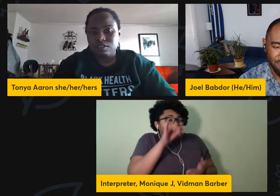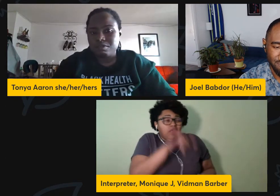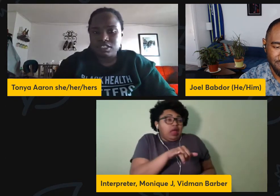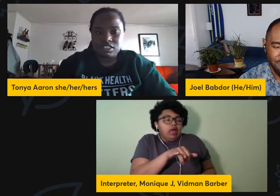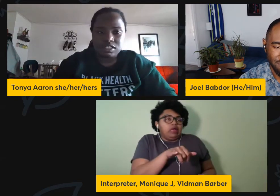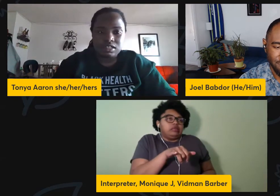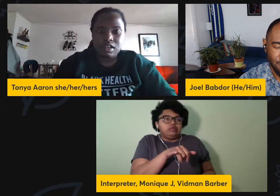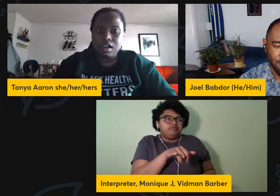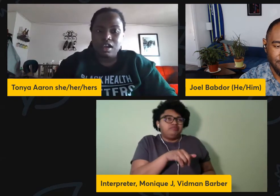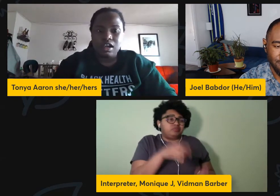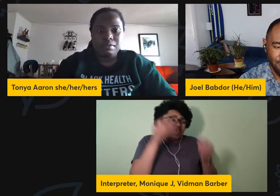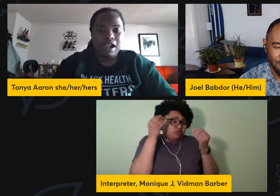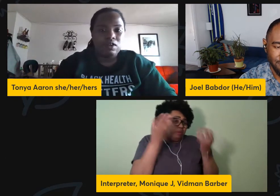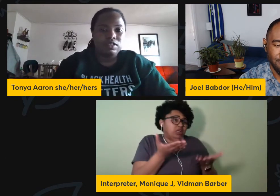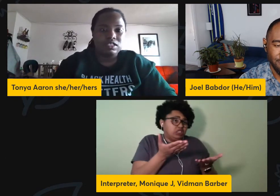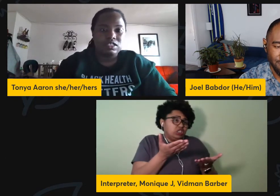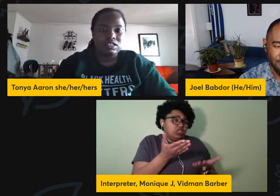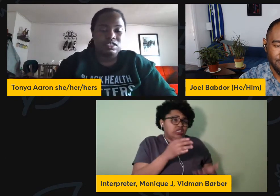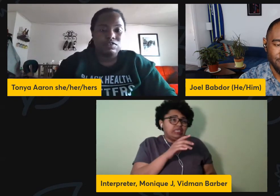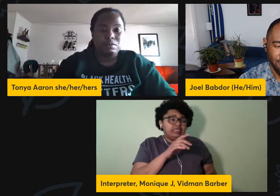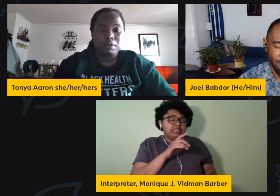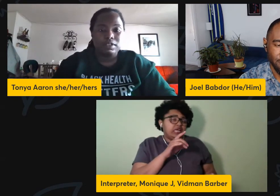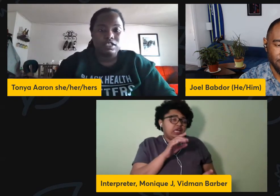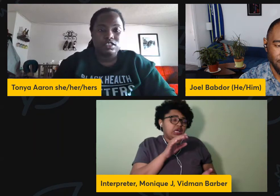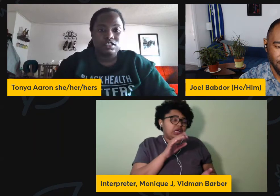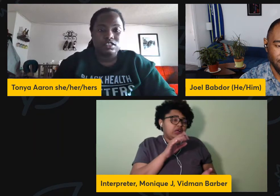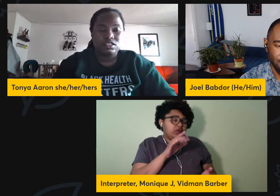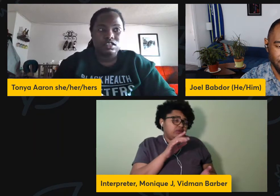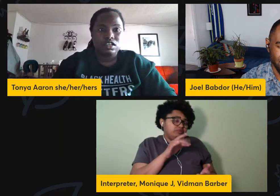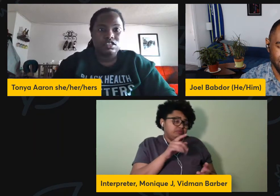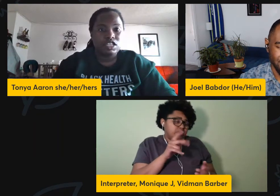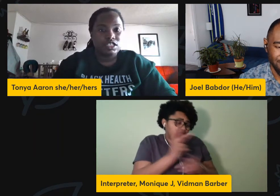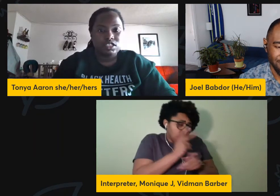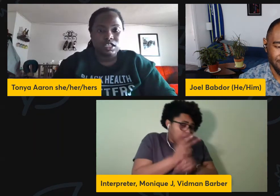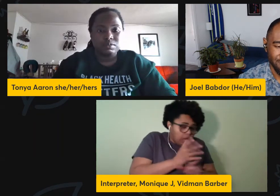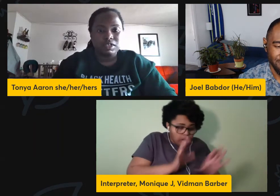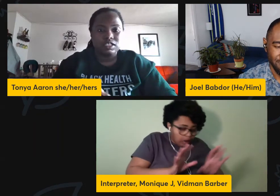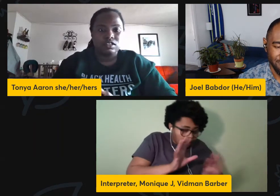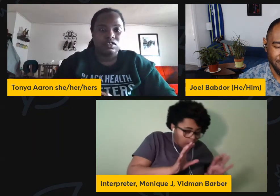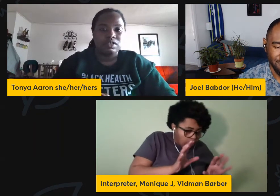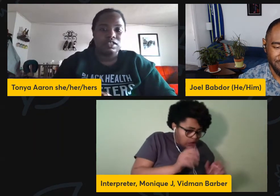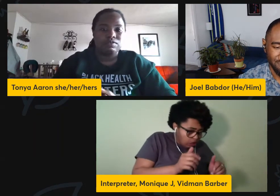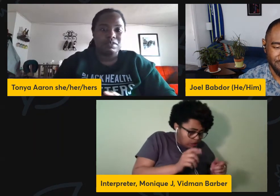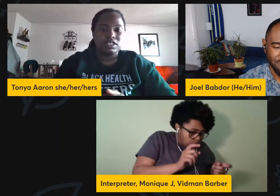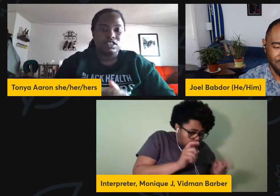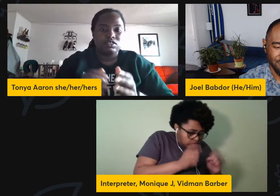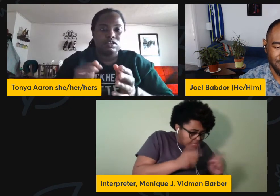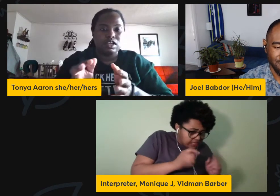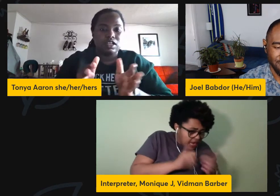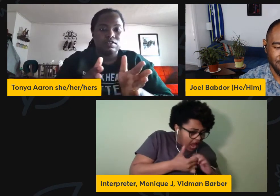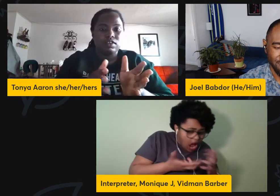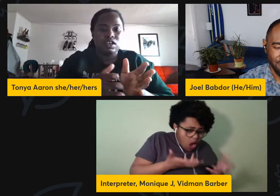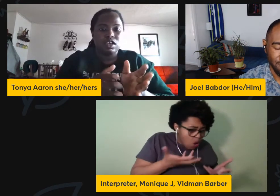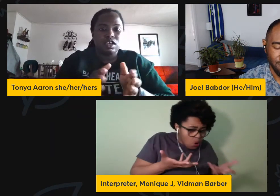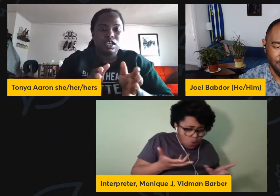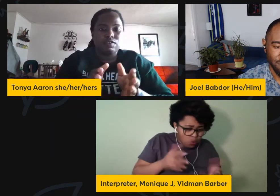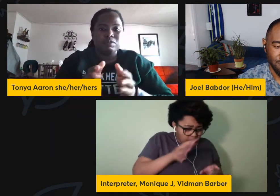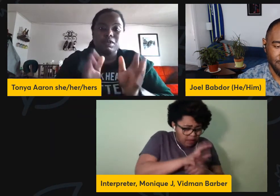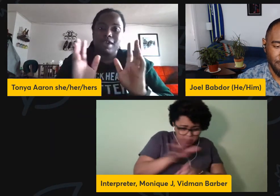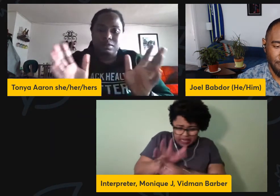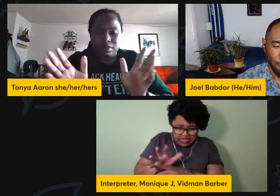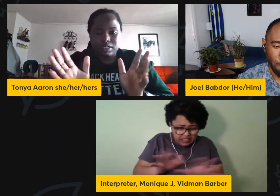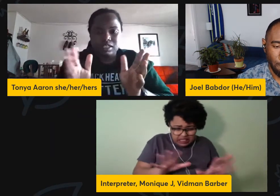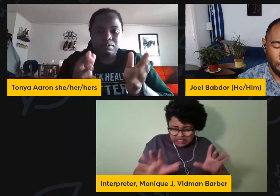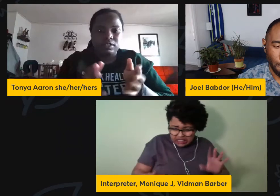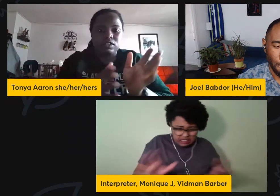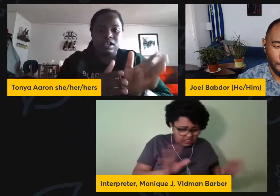to inflammation. How are these different populations changing? Because I know with inflammation, you can kind of, from